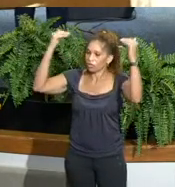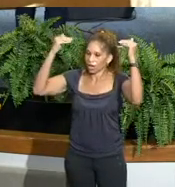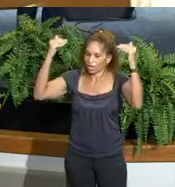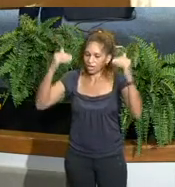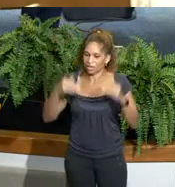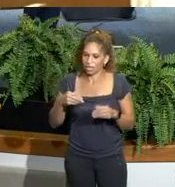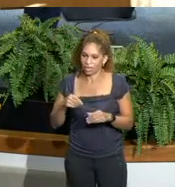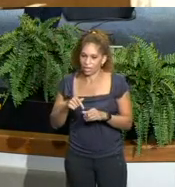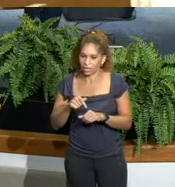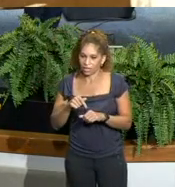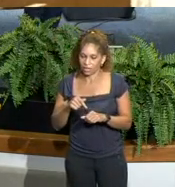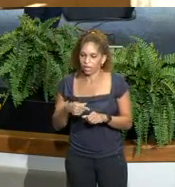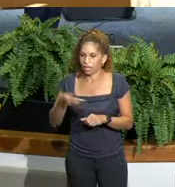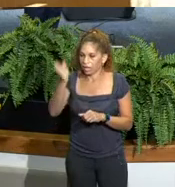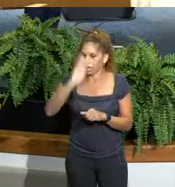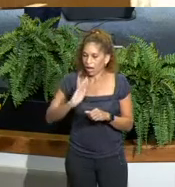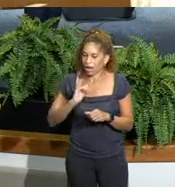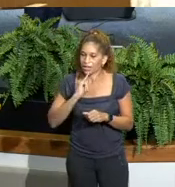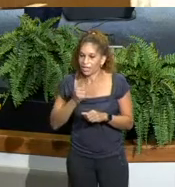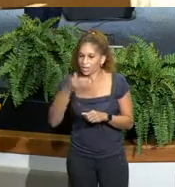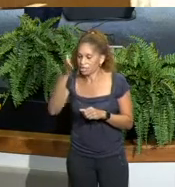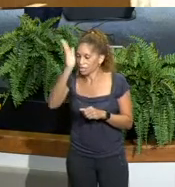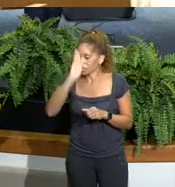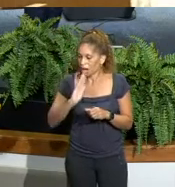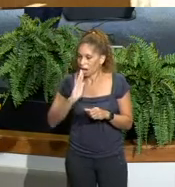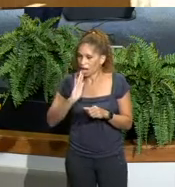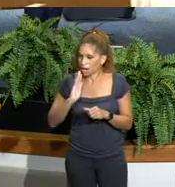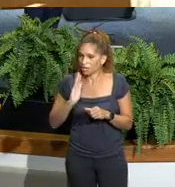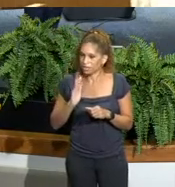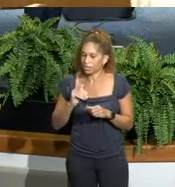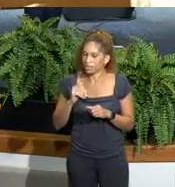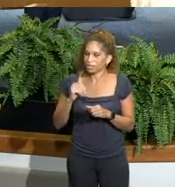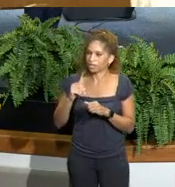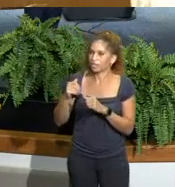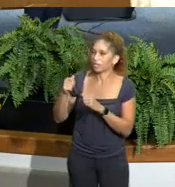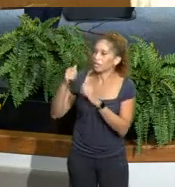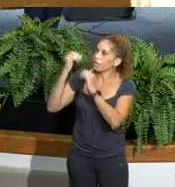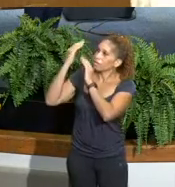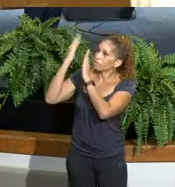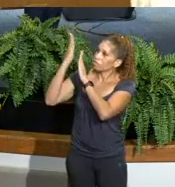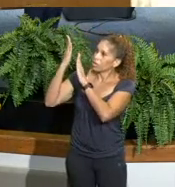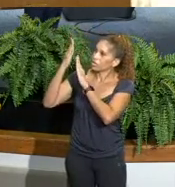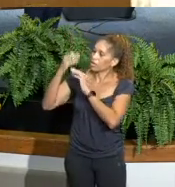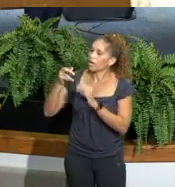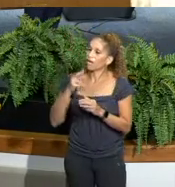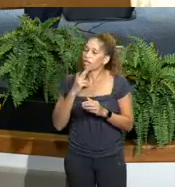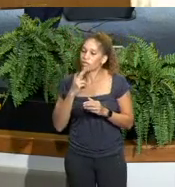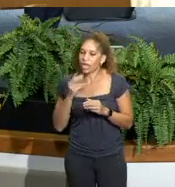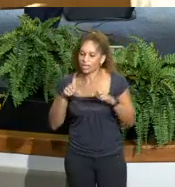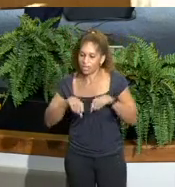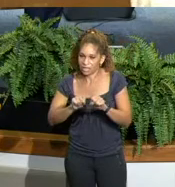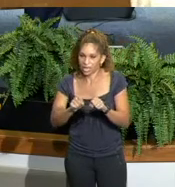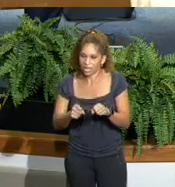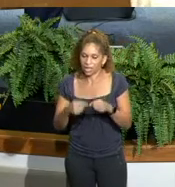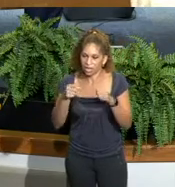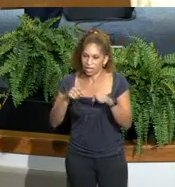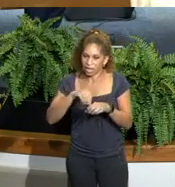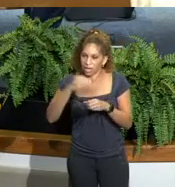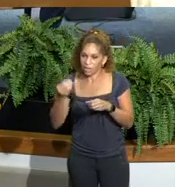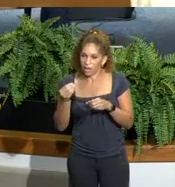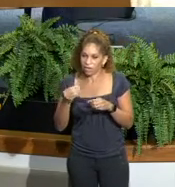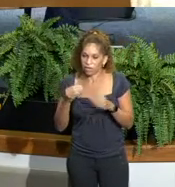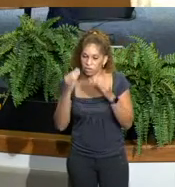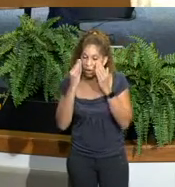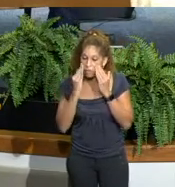God, face the Red Sea. As long as God is God, come out of your pool of misery. As